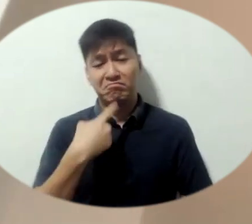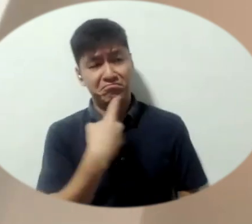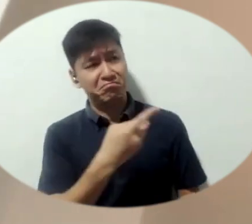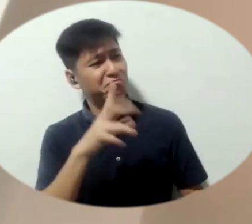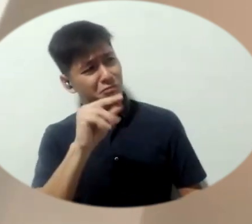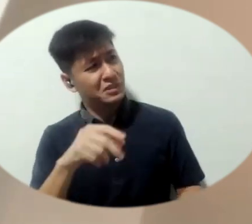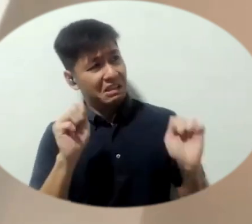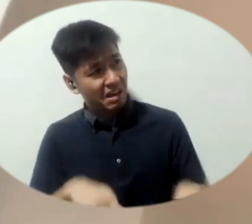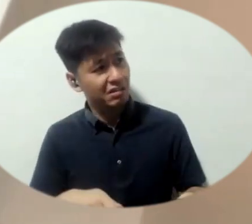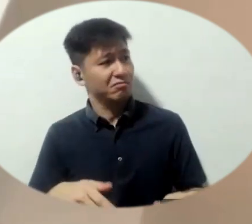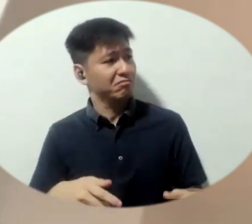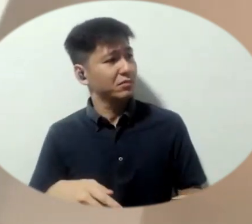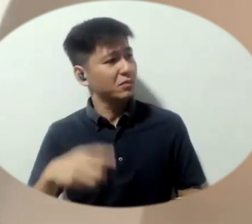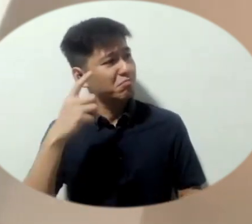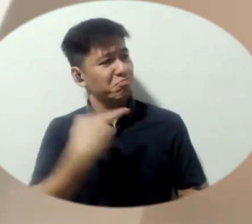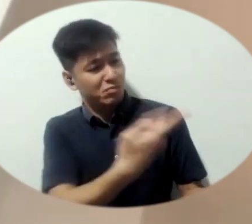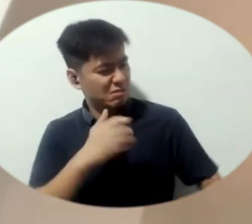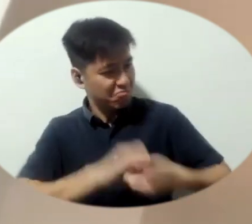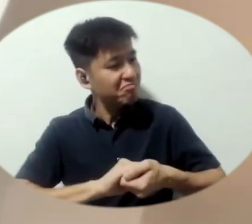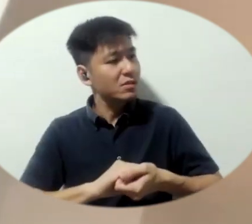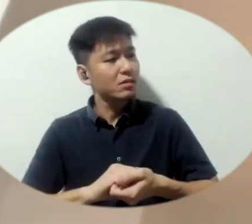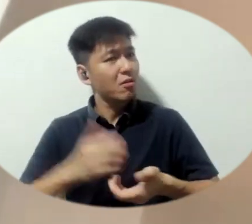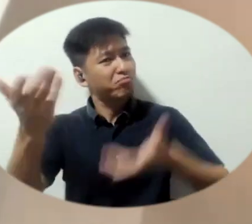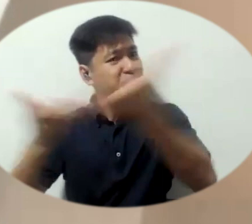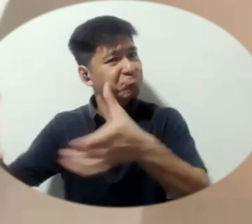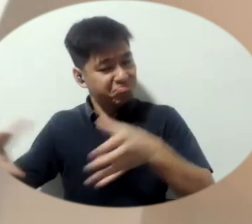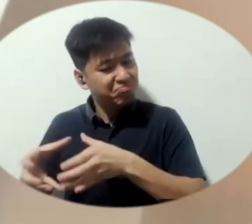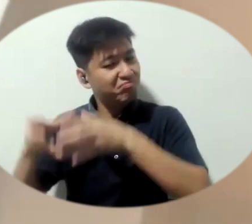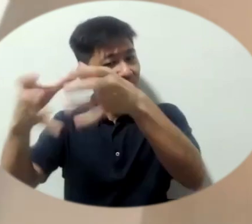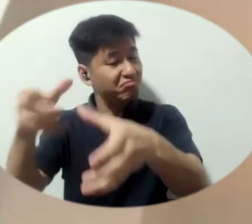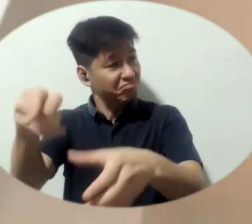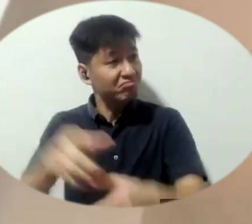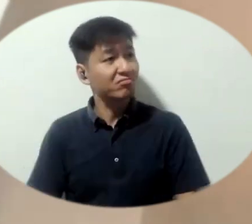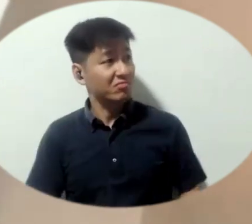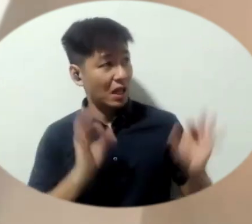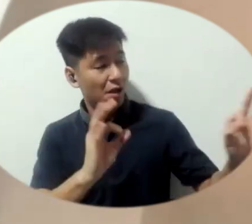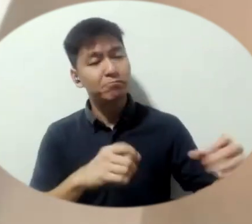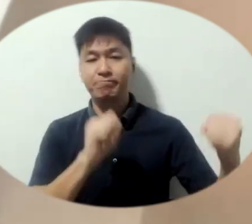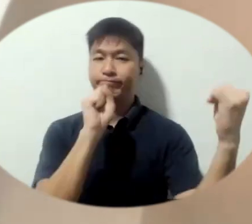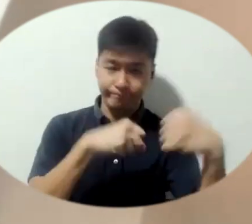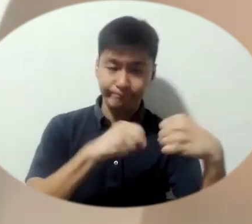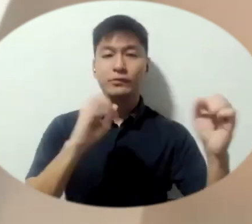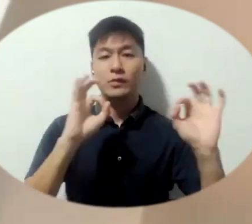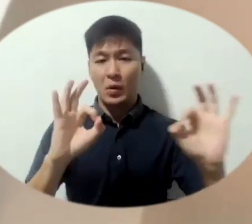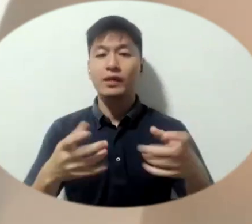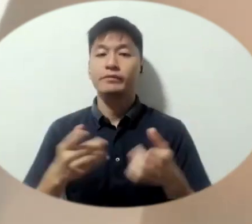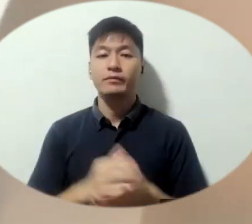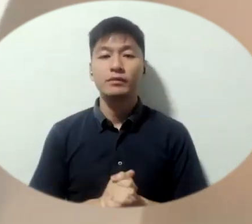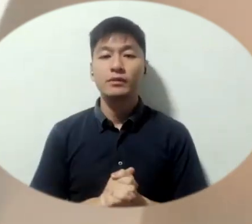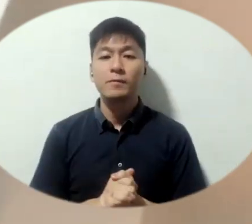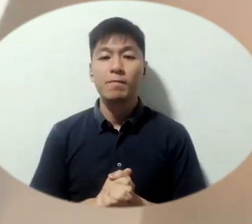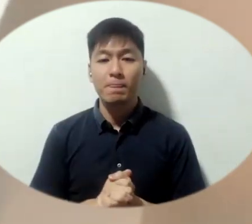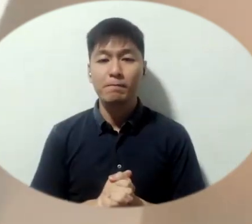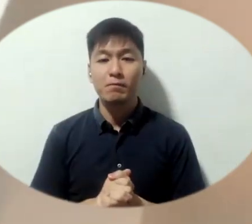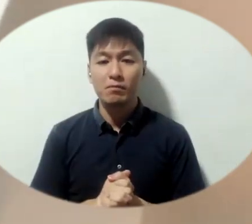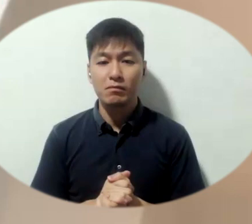it. We both embarked in this adventure. And later on, we aggregated more people to organize the Walking the Talk